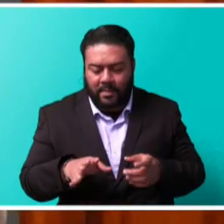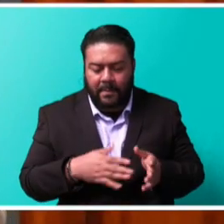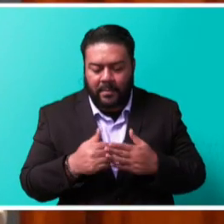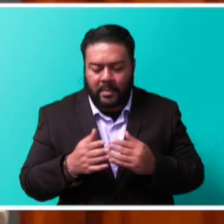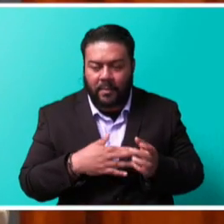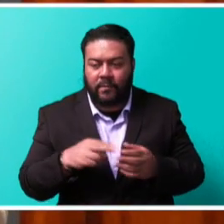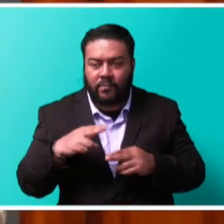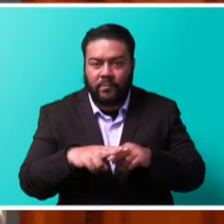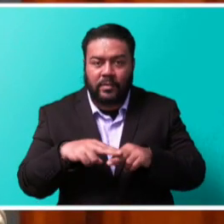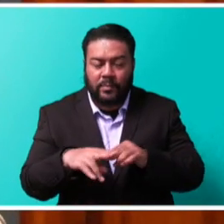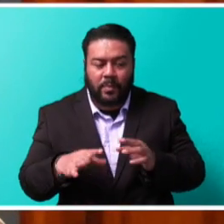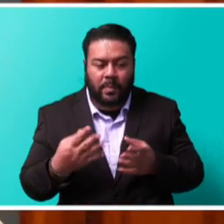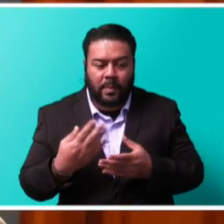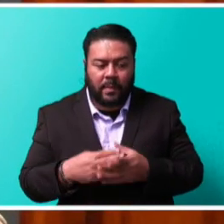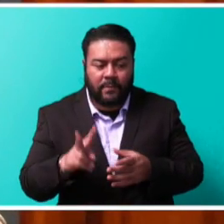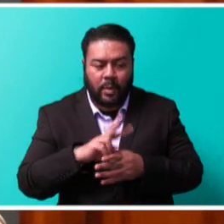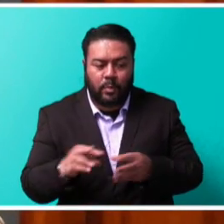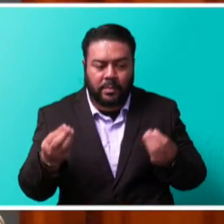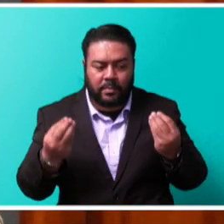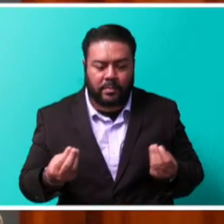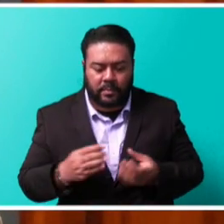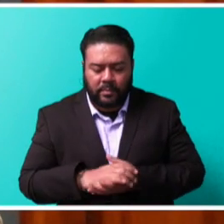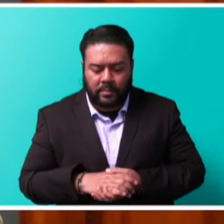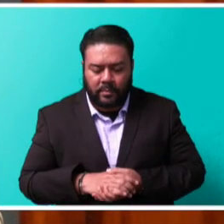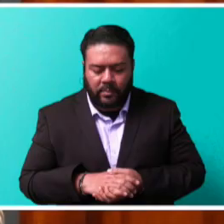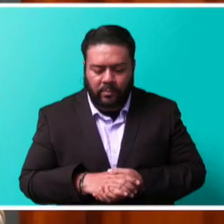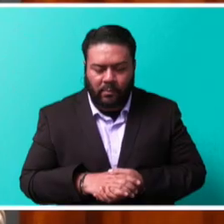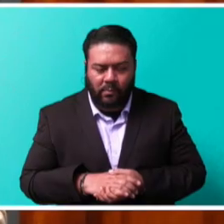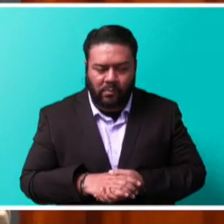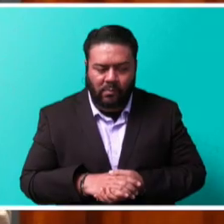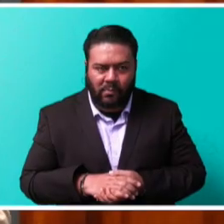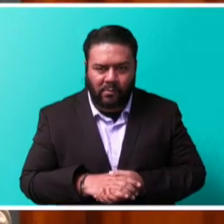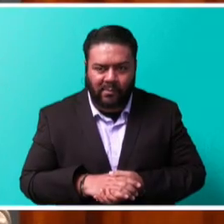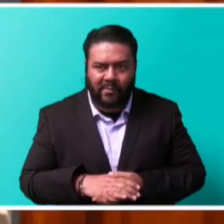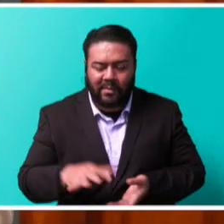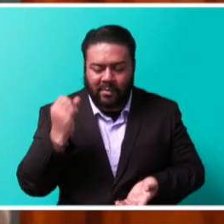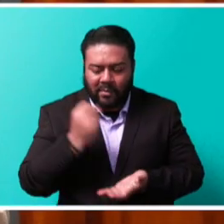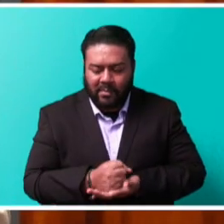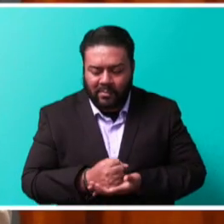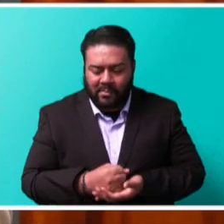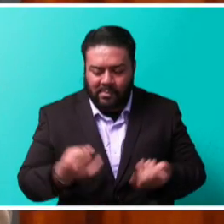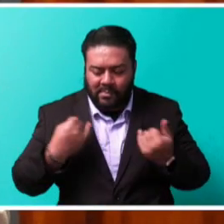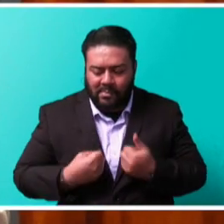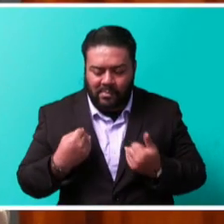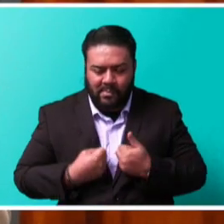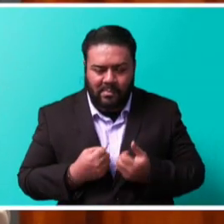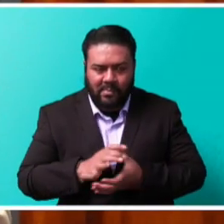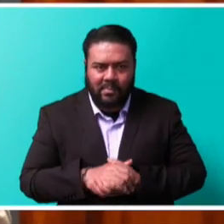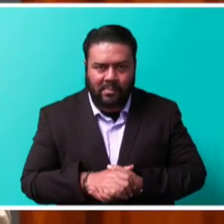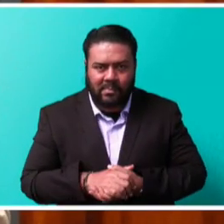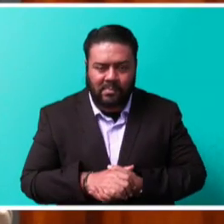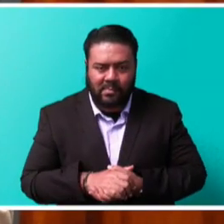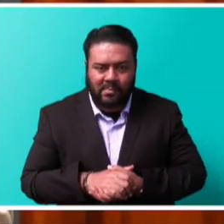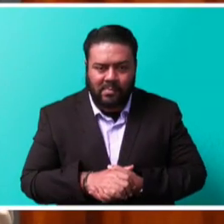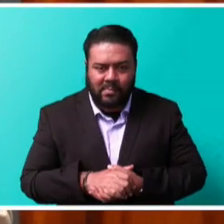most valuable natural resources. The Ministry remains fully committed to ensuring that implementation is carried out effectively and